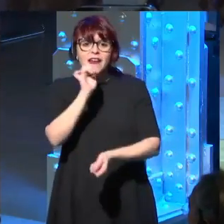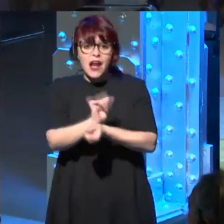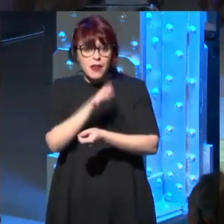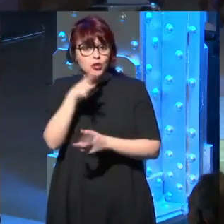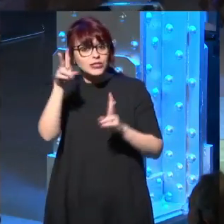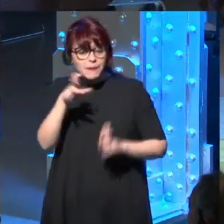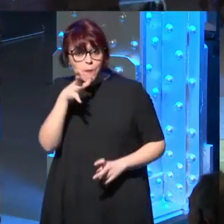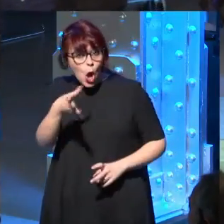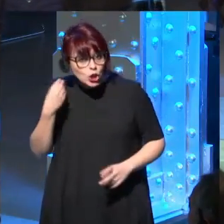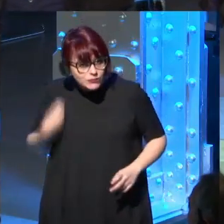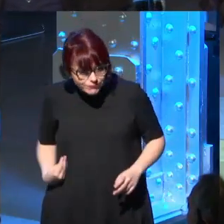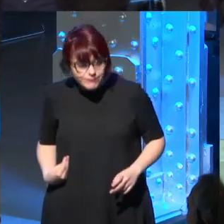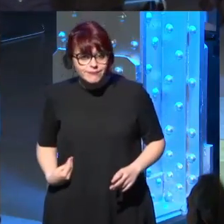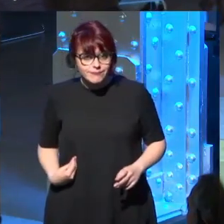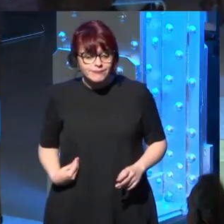Orhan,